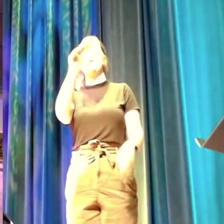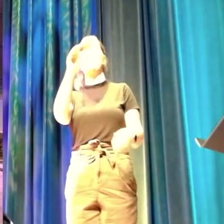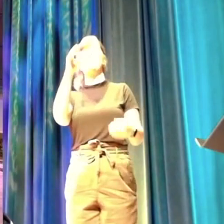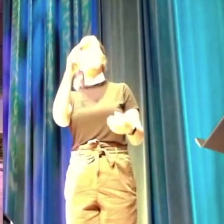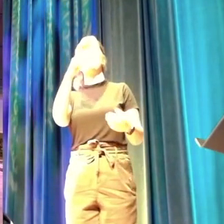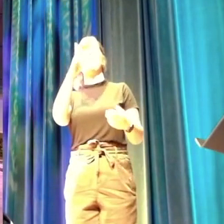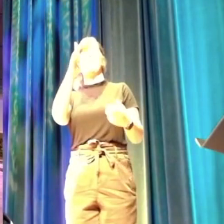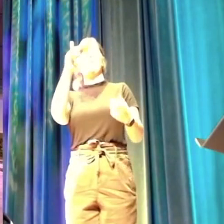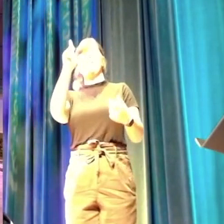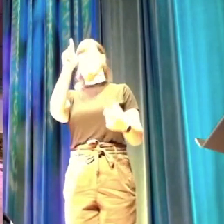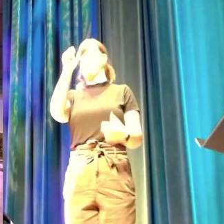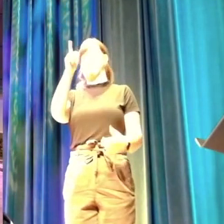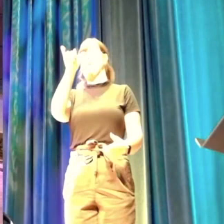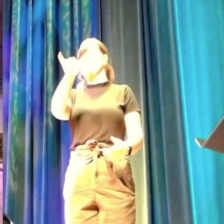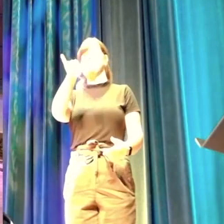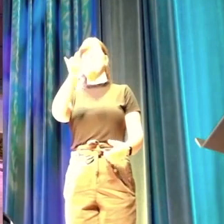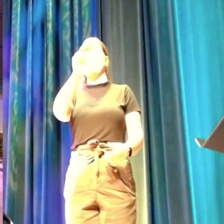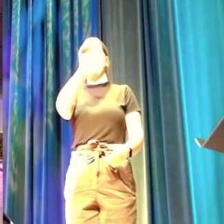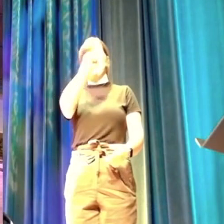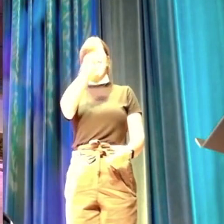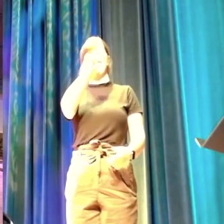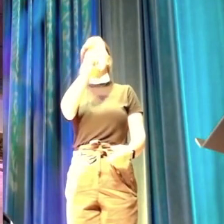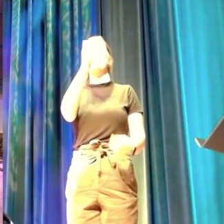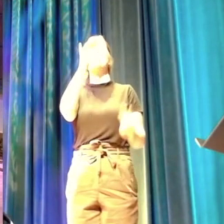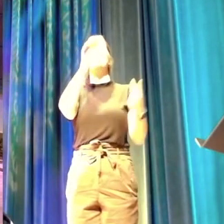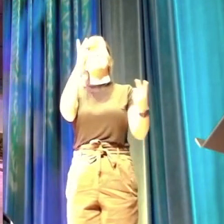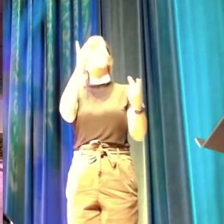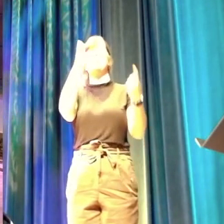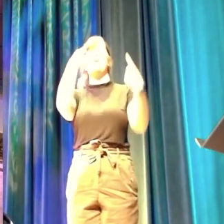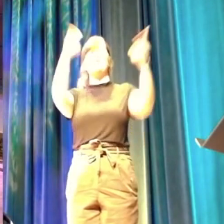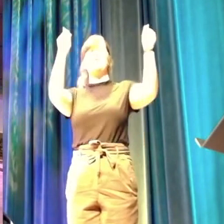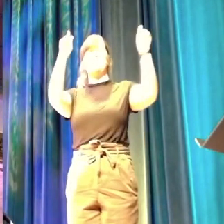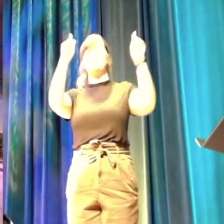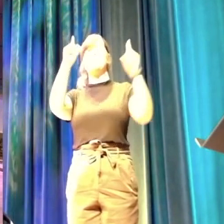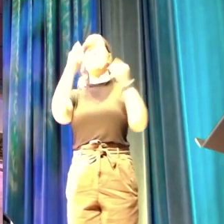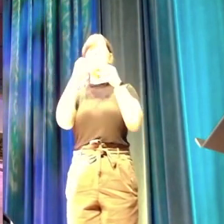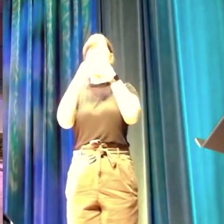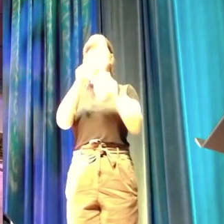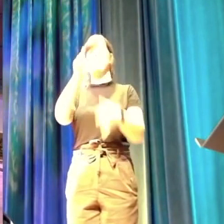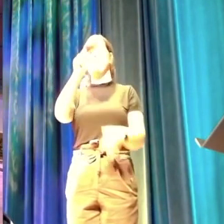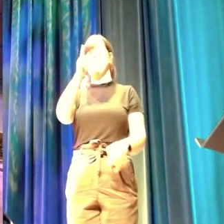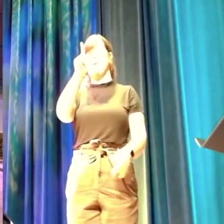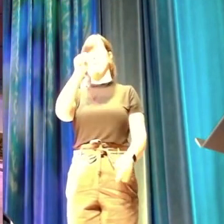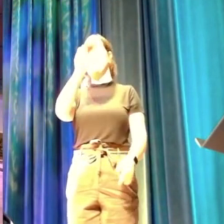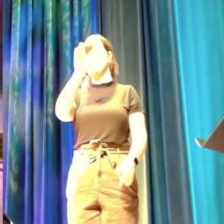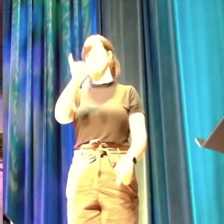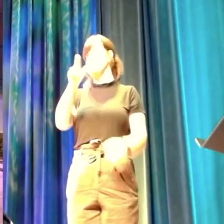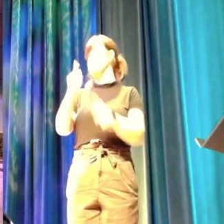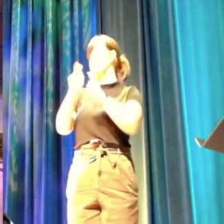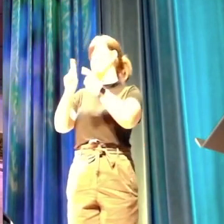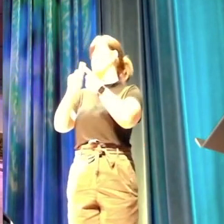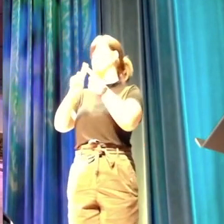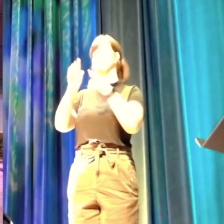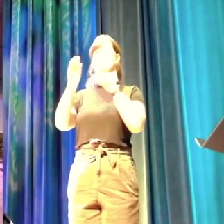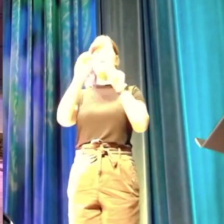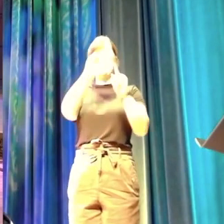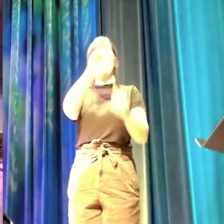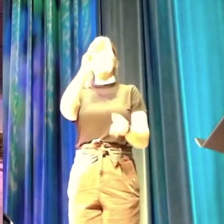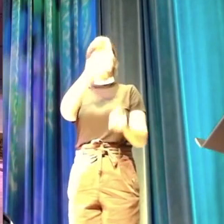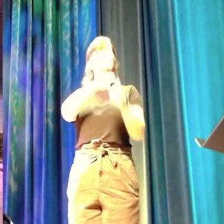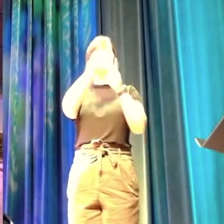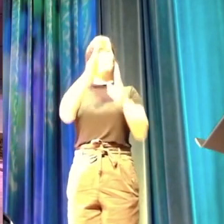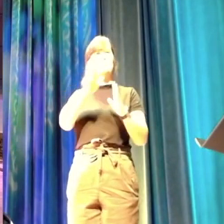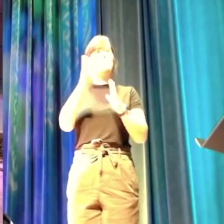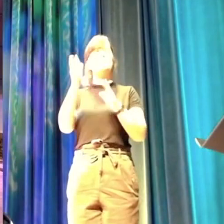Legacy of the Alabama Vision Achievement Awards. The Legacy Award is given to a mobility specialist that has